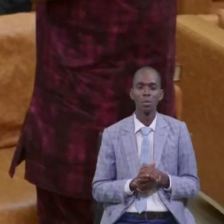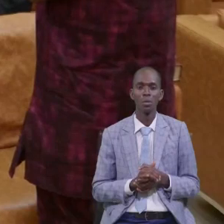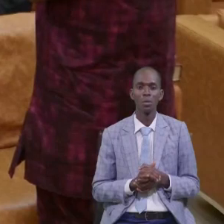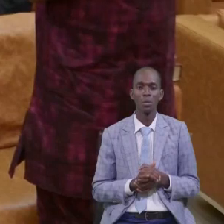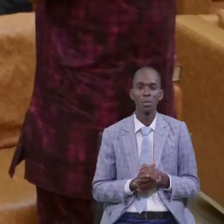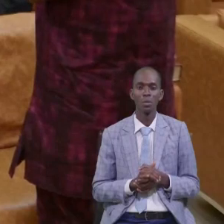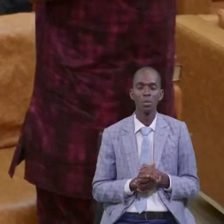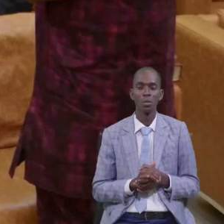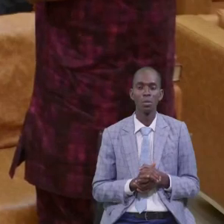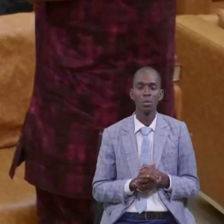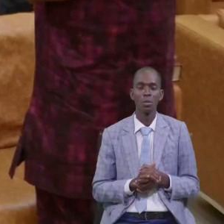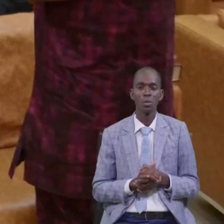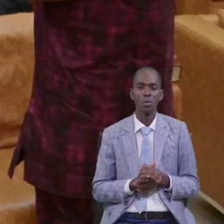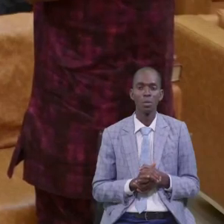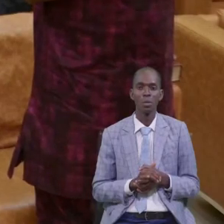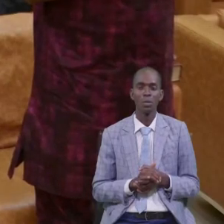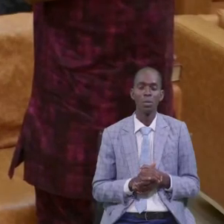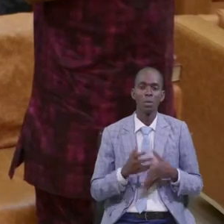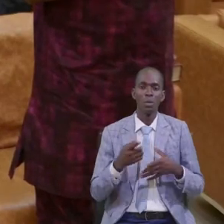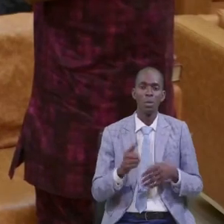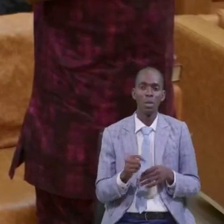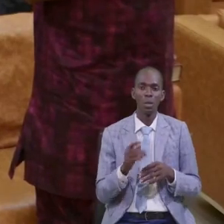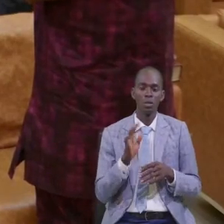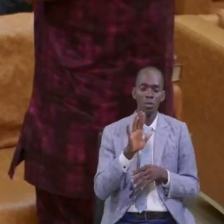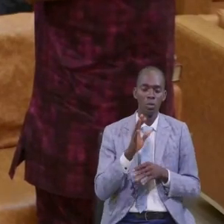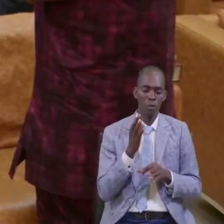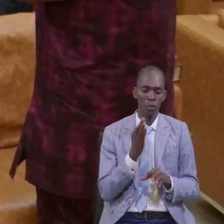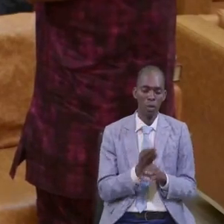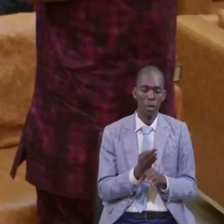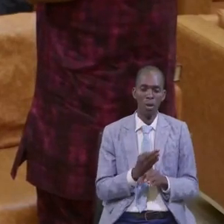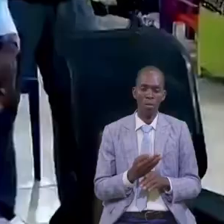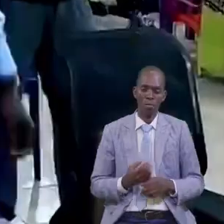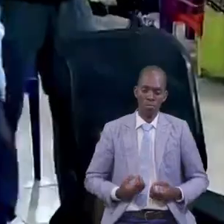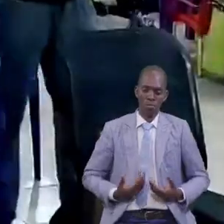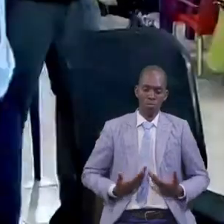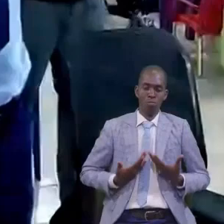Let the faith come alive.